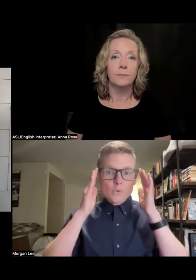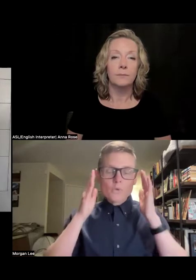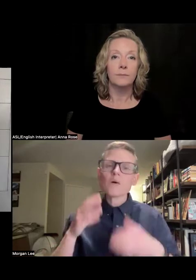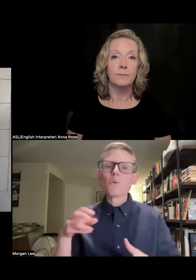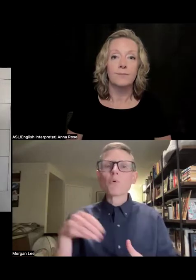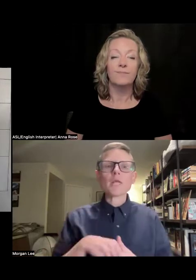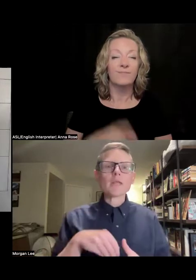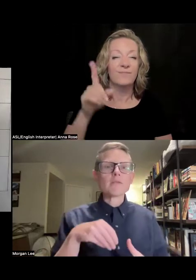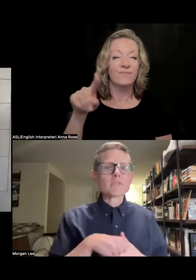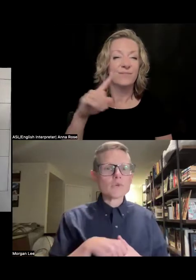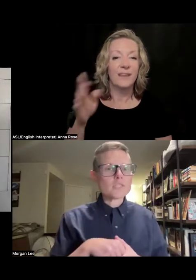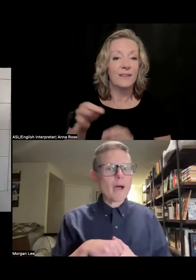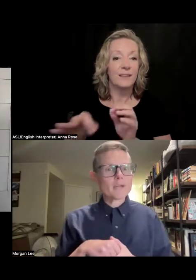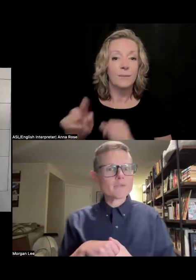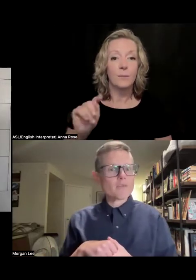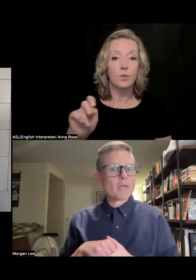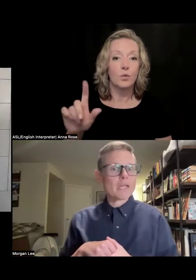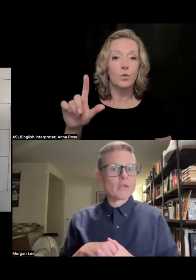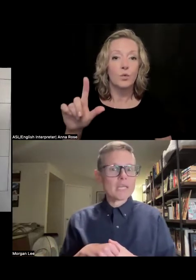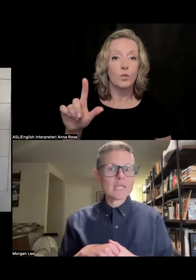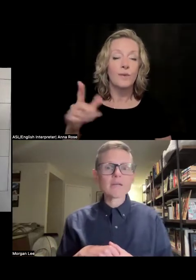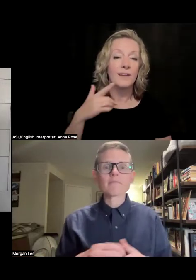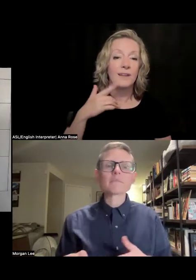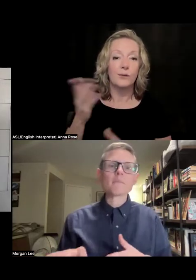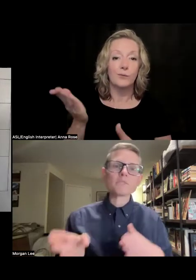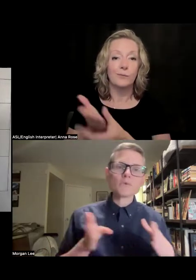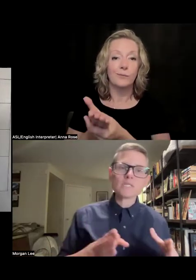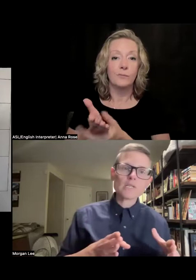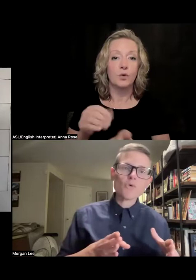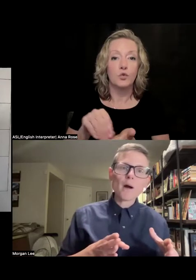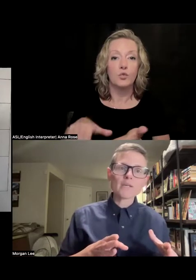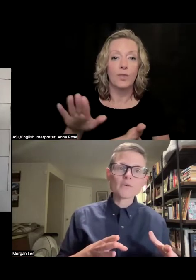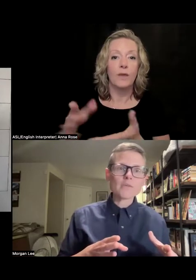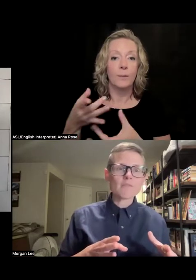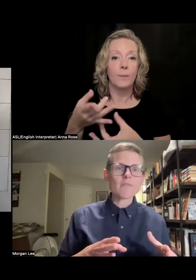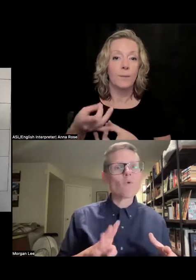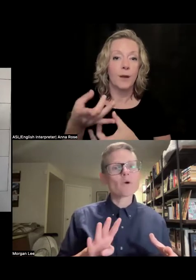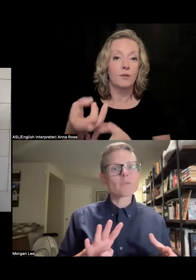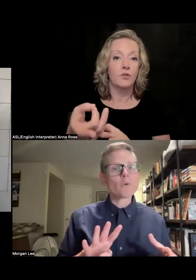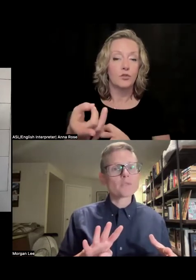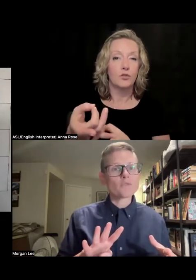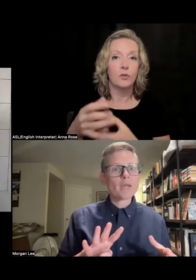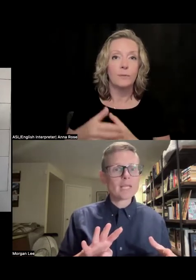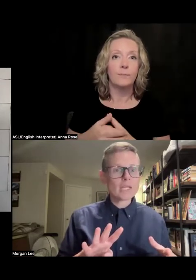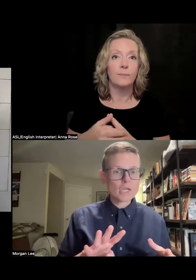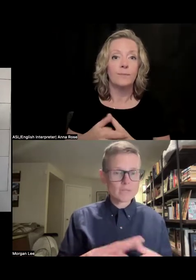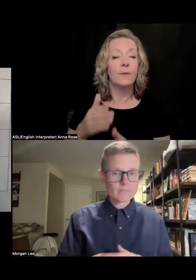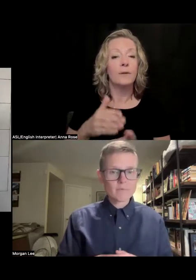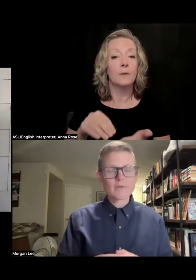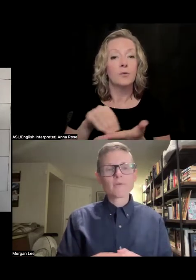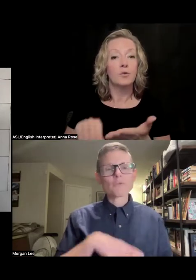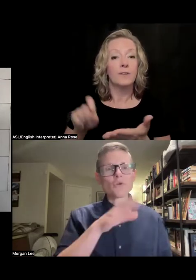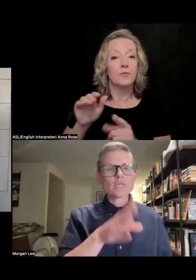Simple tools that we'll put in students' binders depending on need. Some students need reminders of the 4 zones of